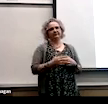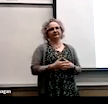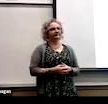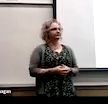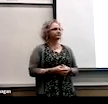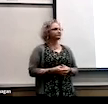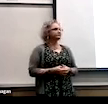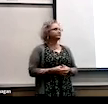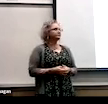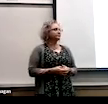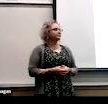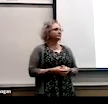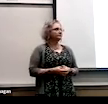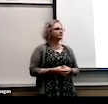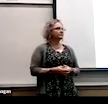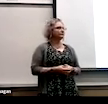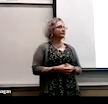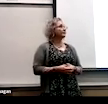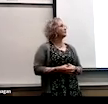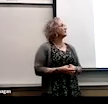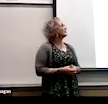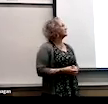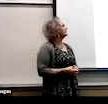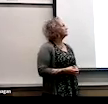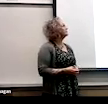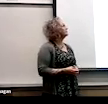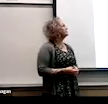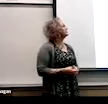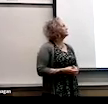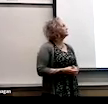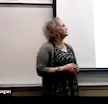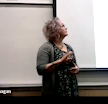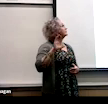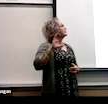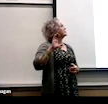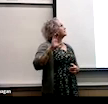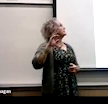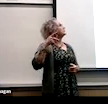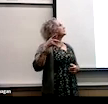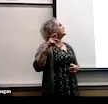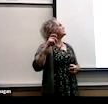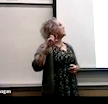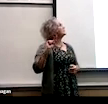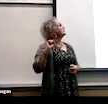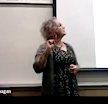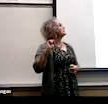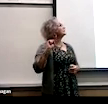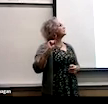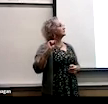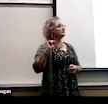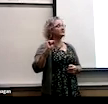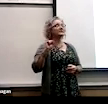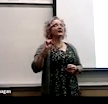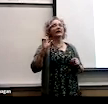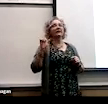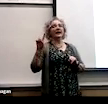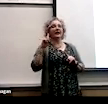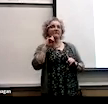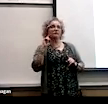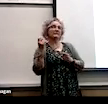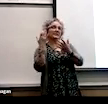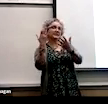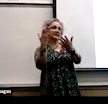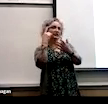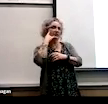So the Canadian Pediatric Society has a position statement about what we should do to transition people to adult care, so I thought we would go through the elements of